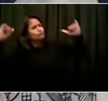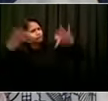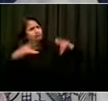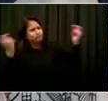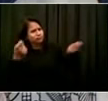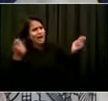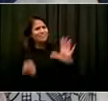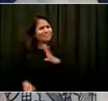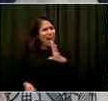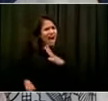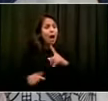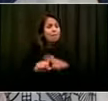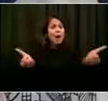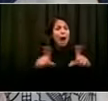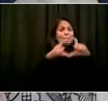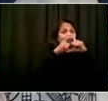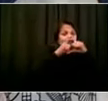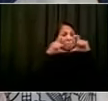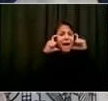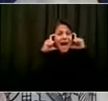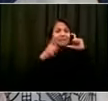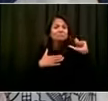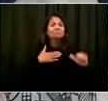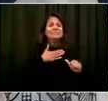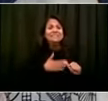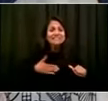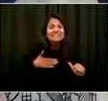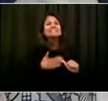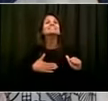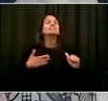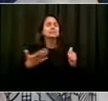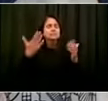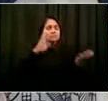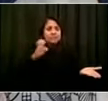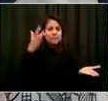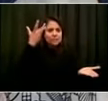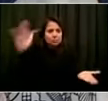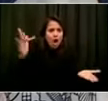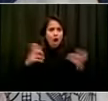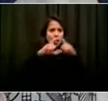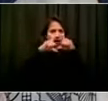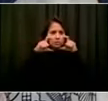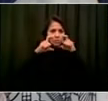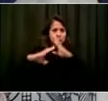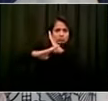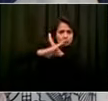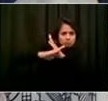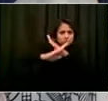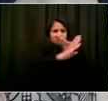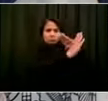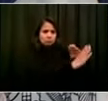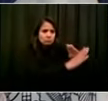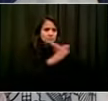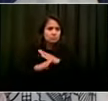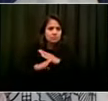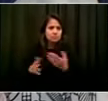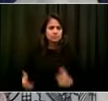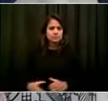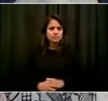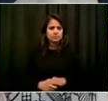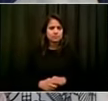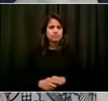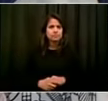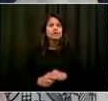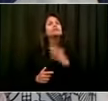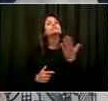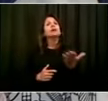where we are having the most trouble, those 9 zip codes and then some of the others on the watch list. That's where we've put in the intensive efforts to